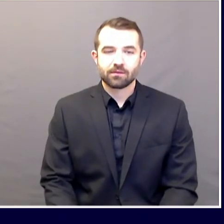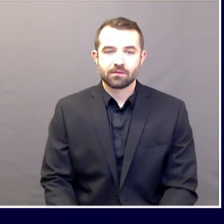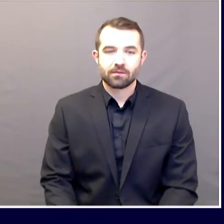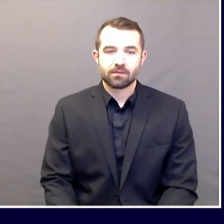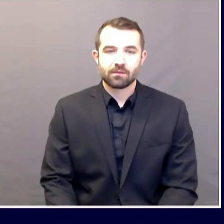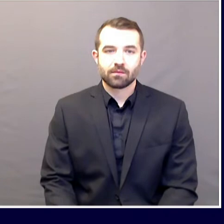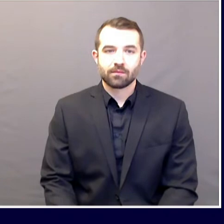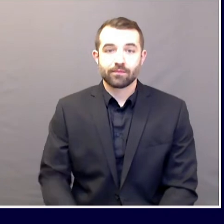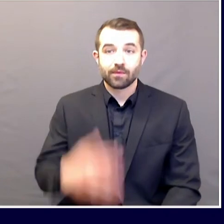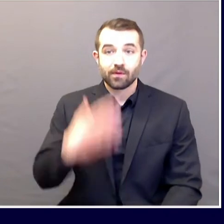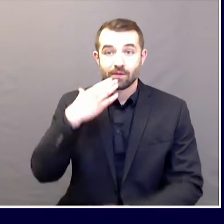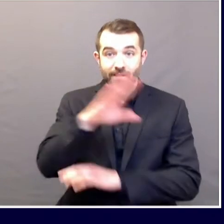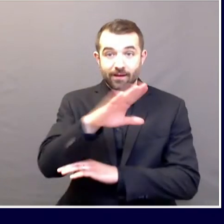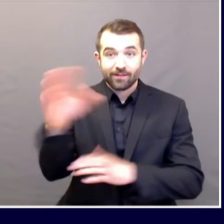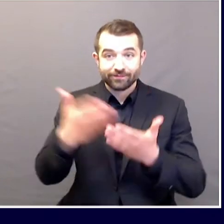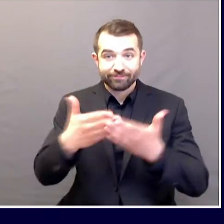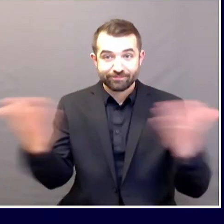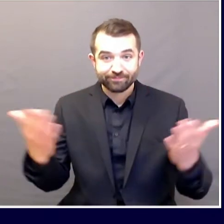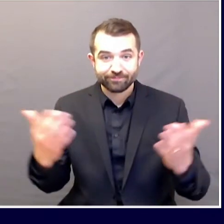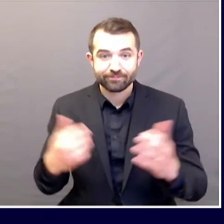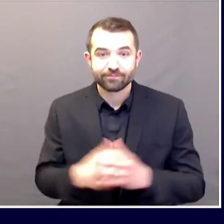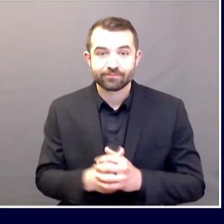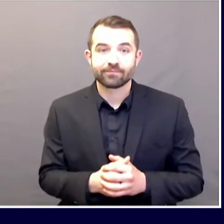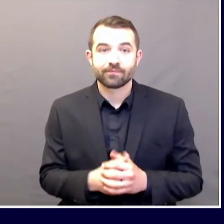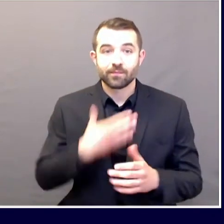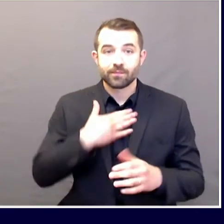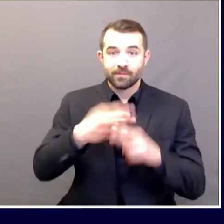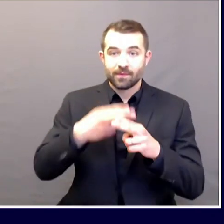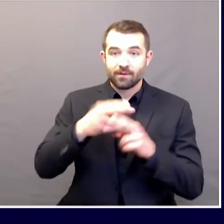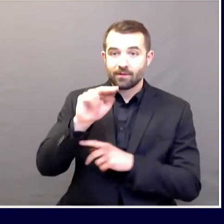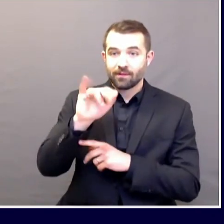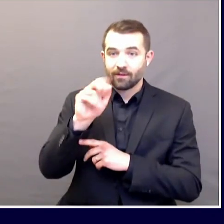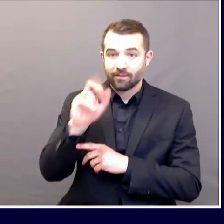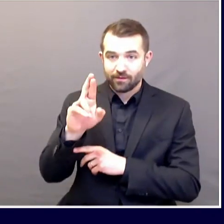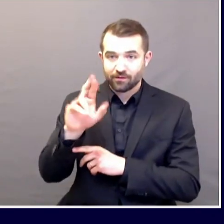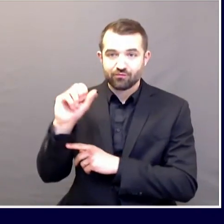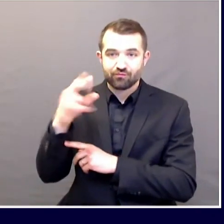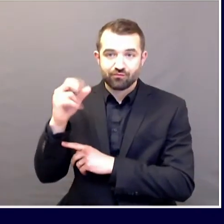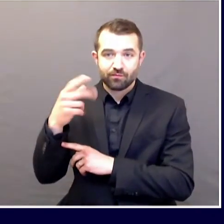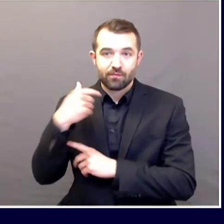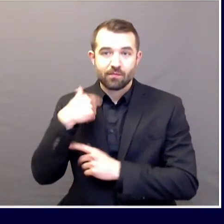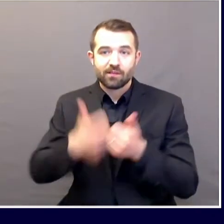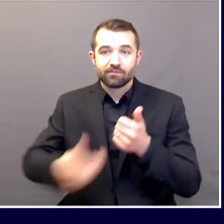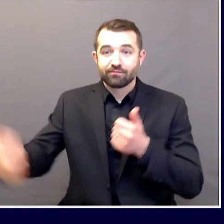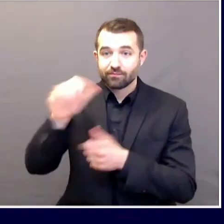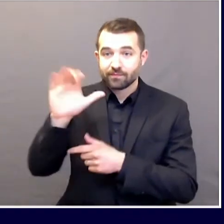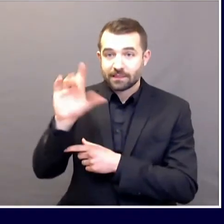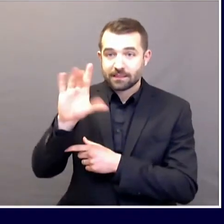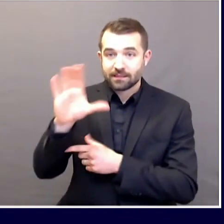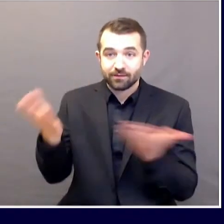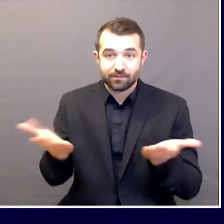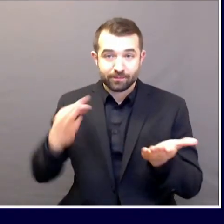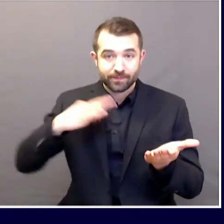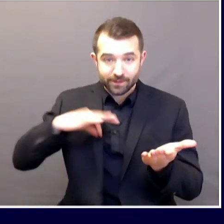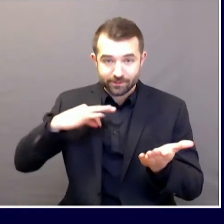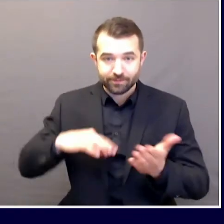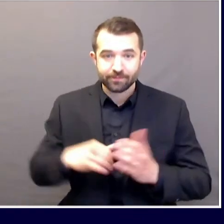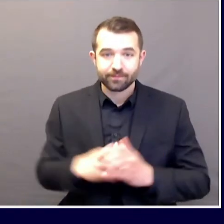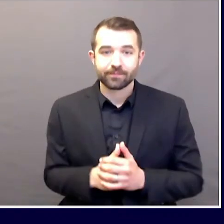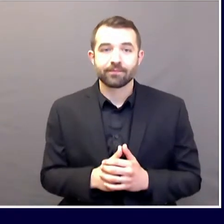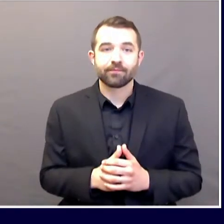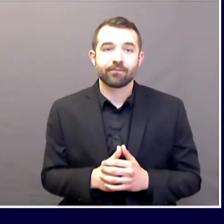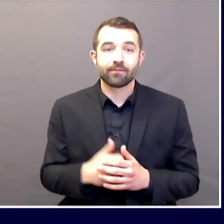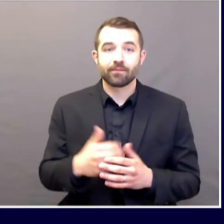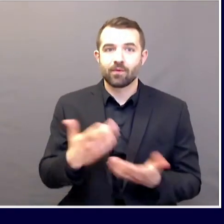Good afternoon, everyone. I'm Nirav Shah, the Director of Maine Center for Disease Control and Prevention. I'm delighted to be able to